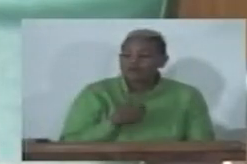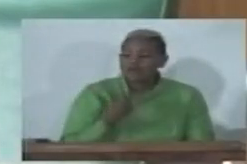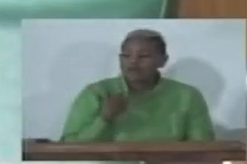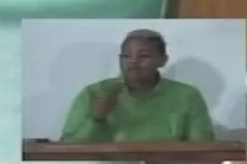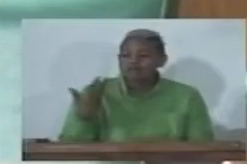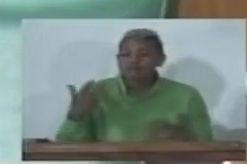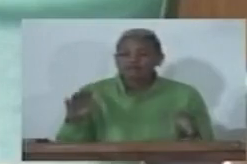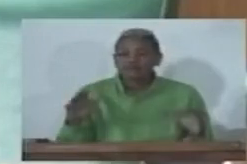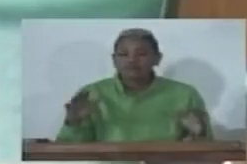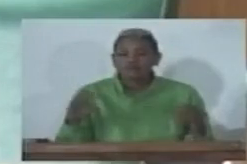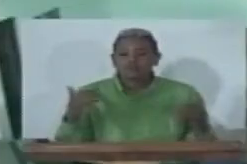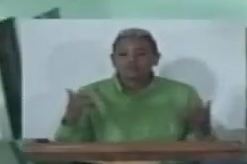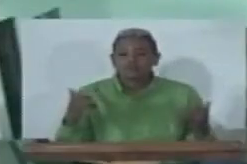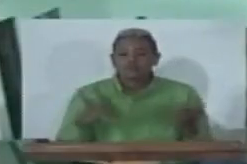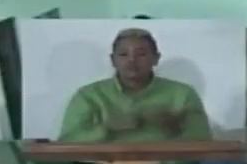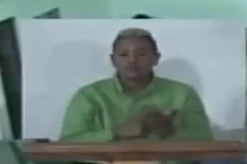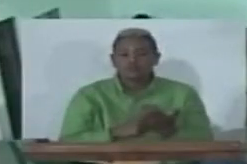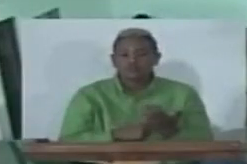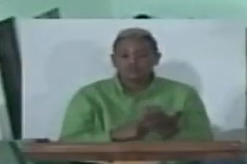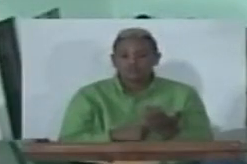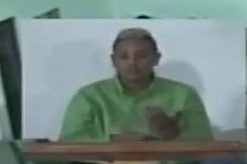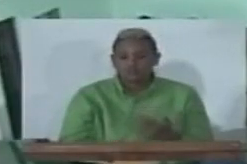completed the work for the day.